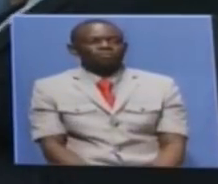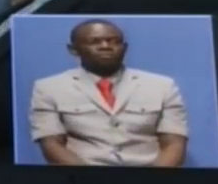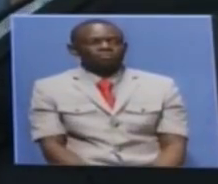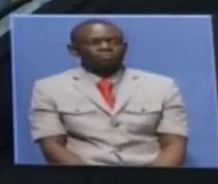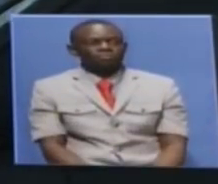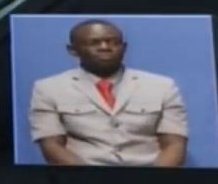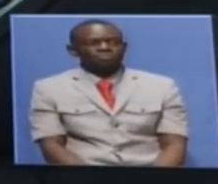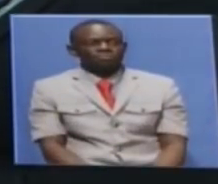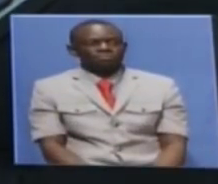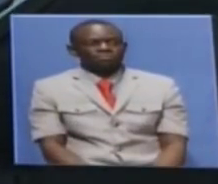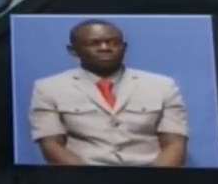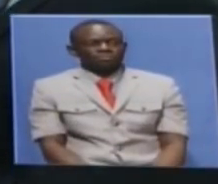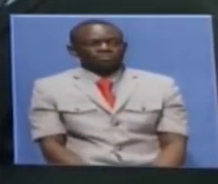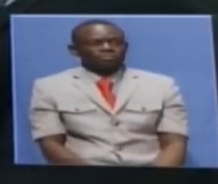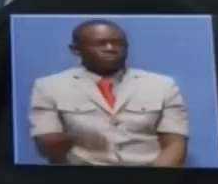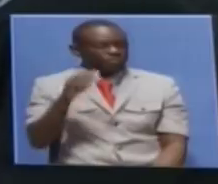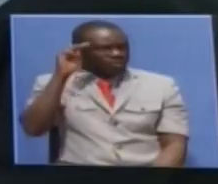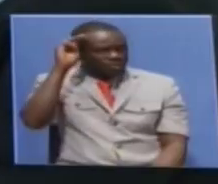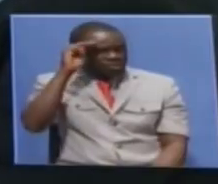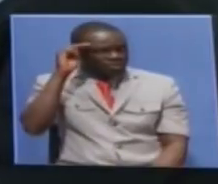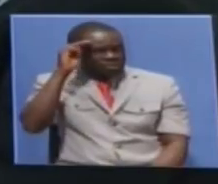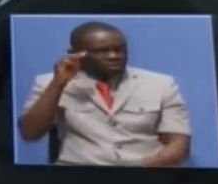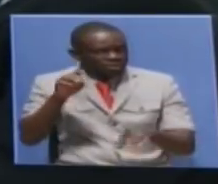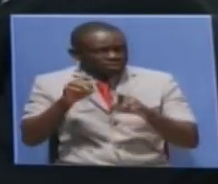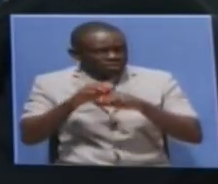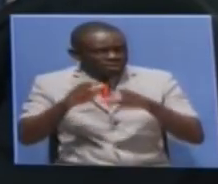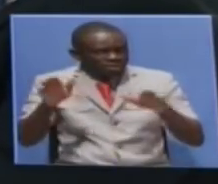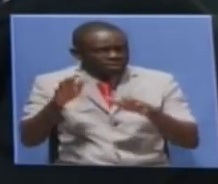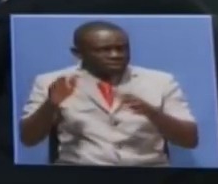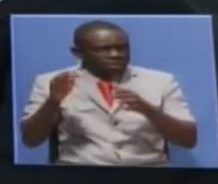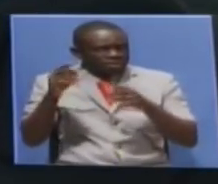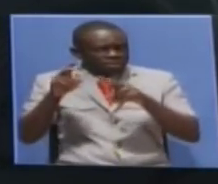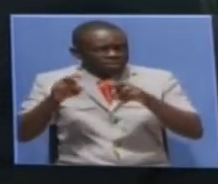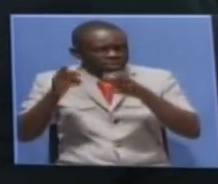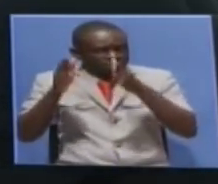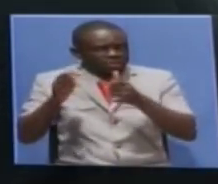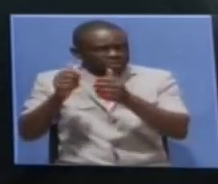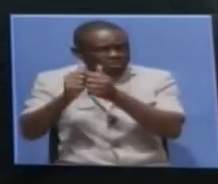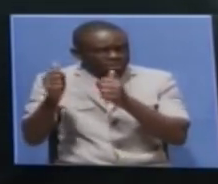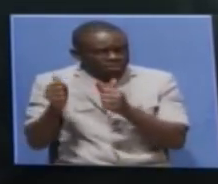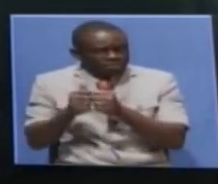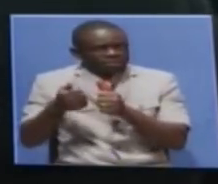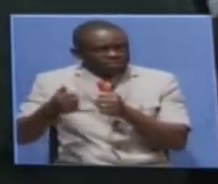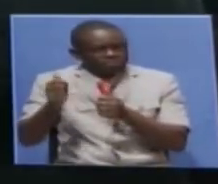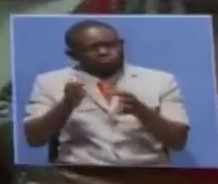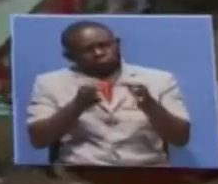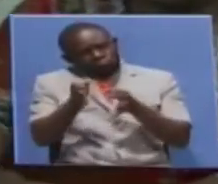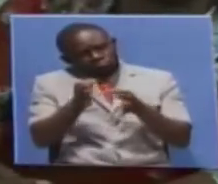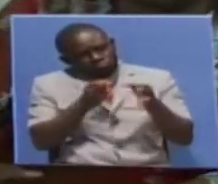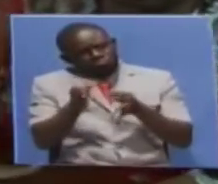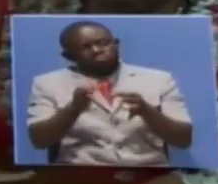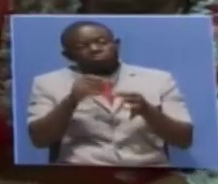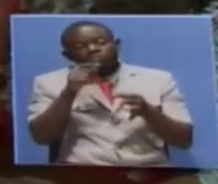Meanwhile, Ministry Surveyor General Joseph Minango outlined some of the areas that will benefit from the program.